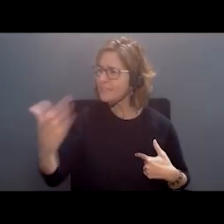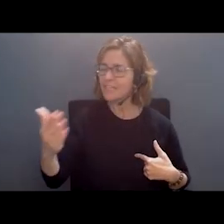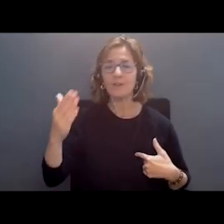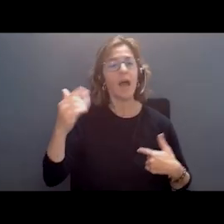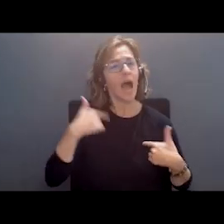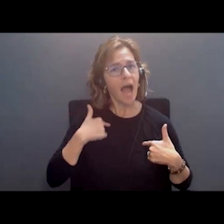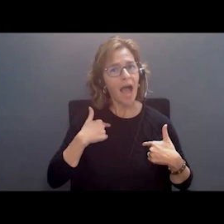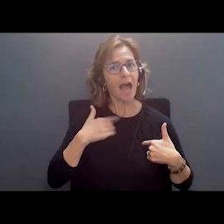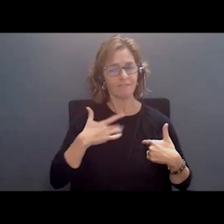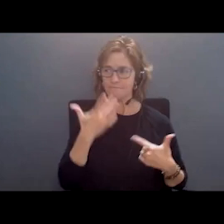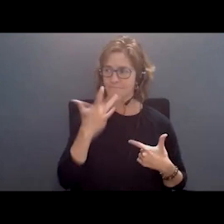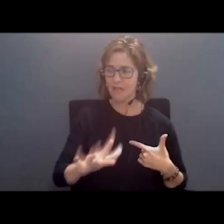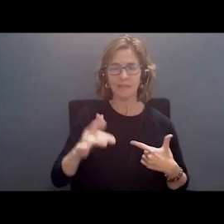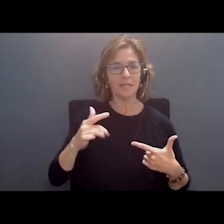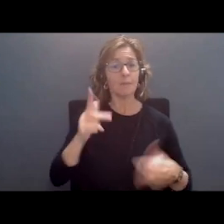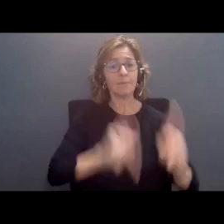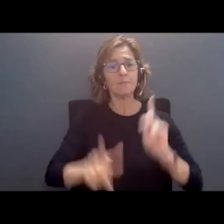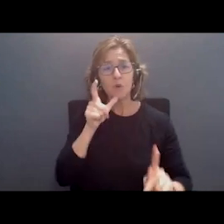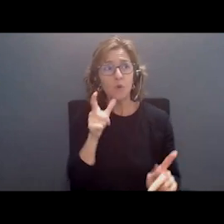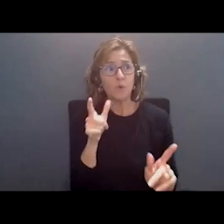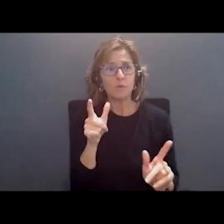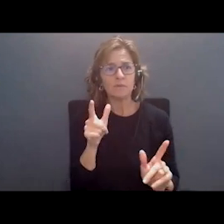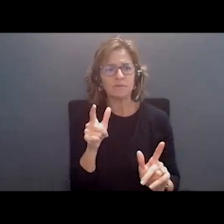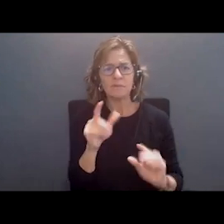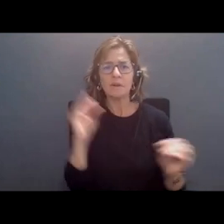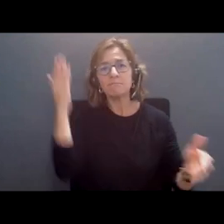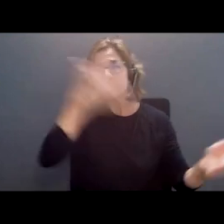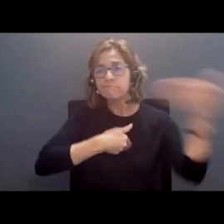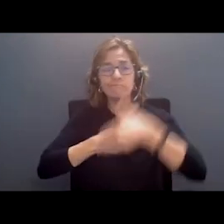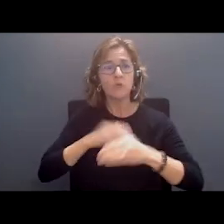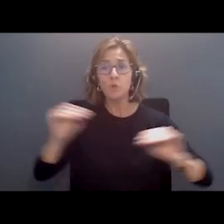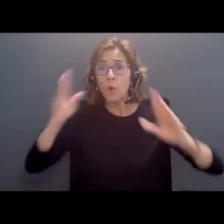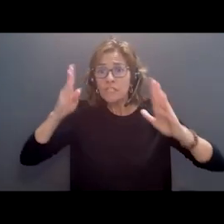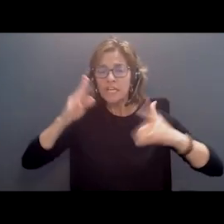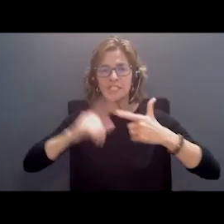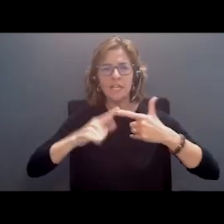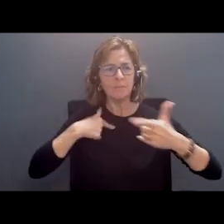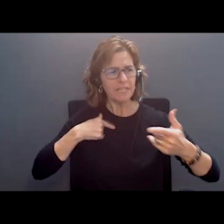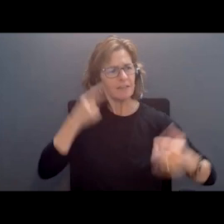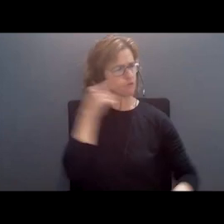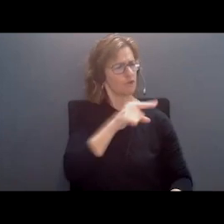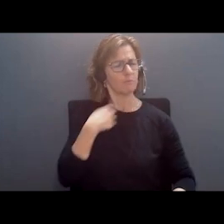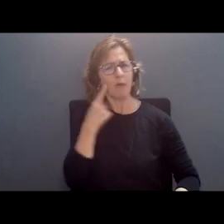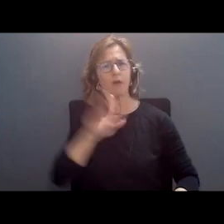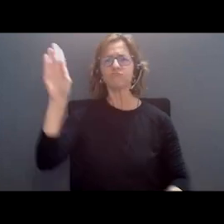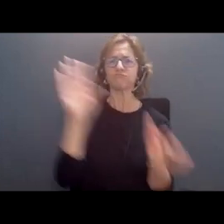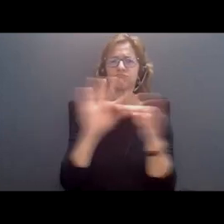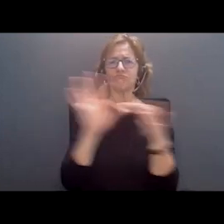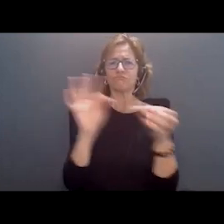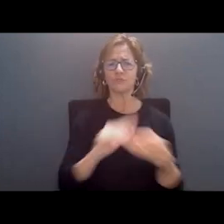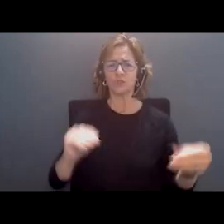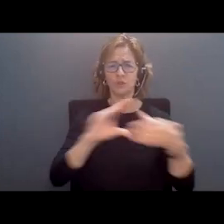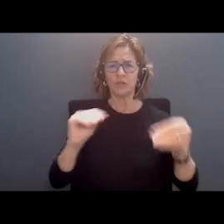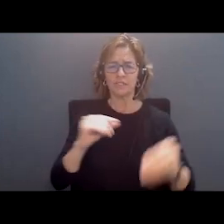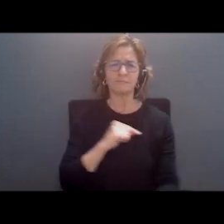voice. I hope to continue work with organizations like CASE who promote full inclusion for all